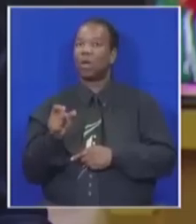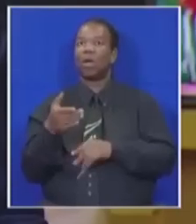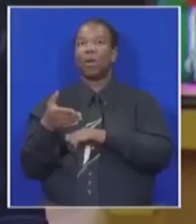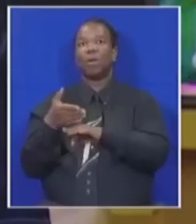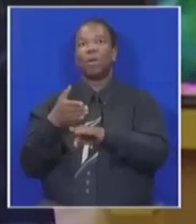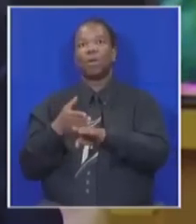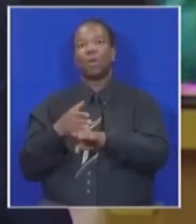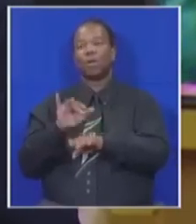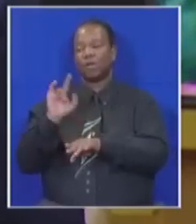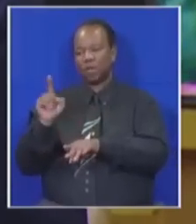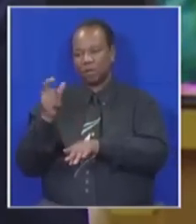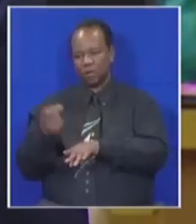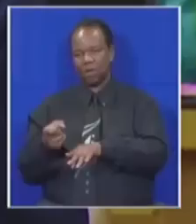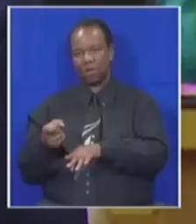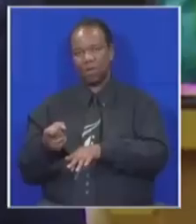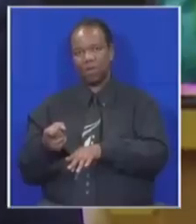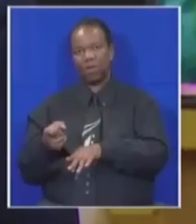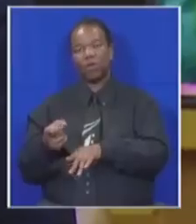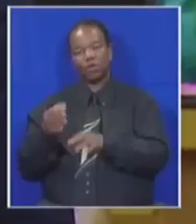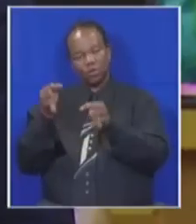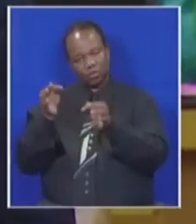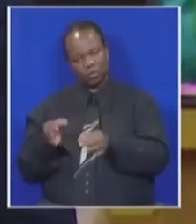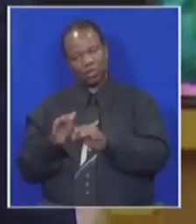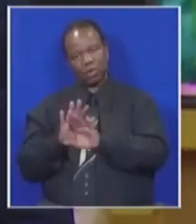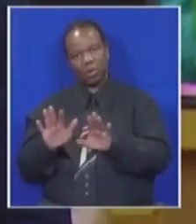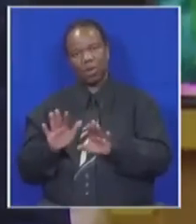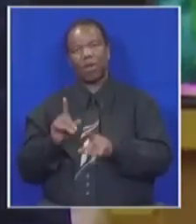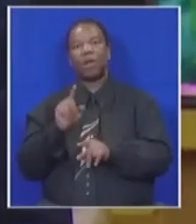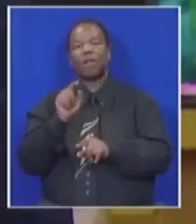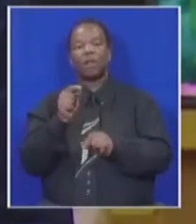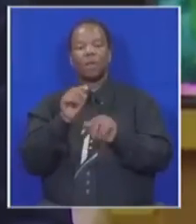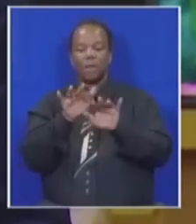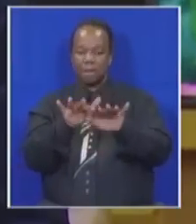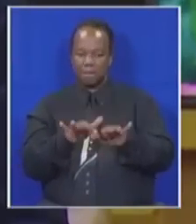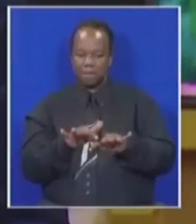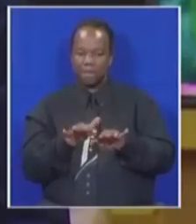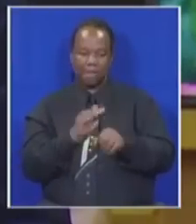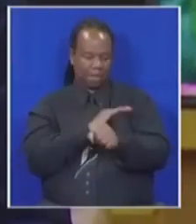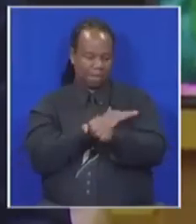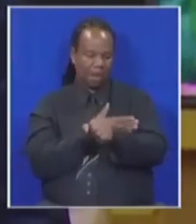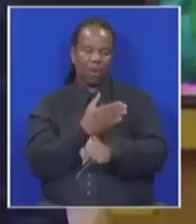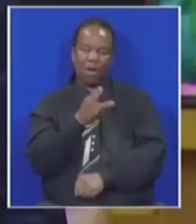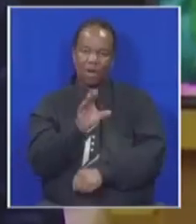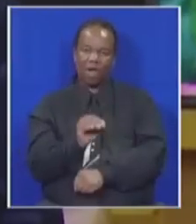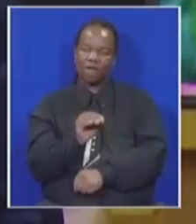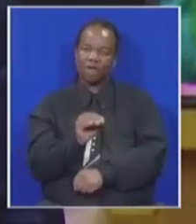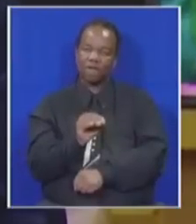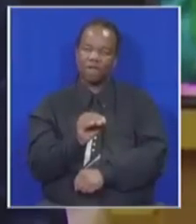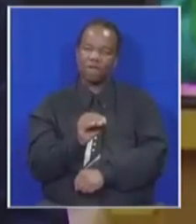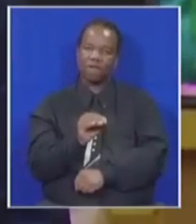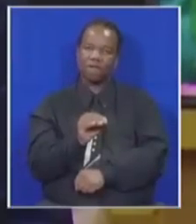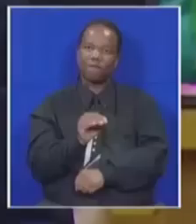warrant such a decision. Now, the decision for the House has the power to take a decision to